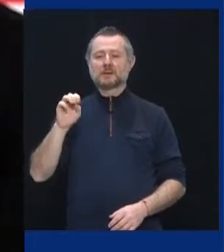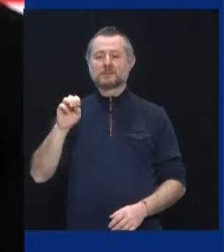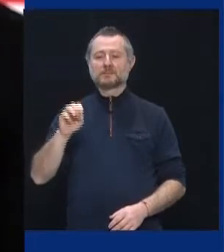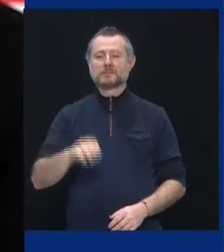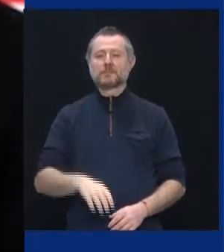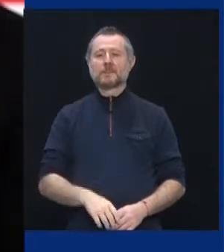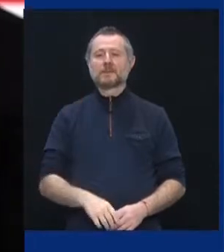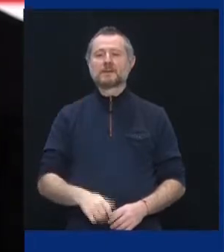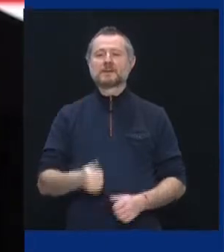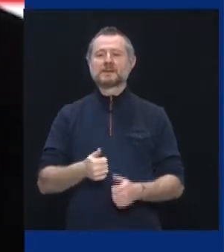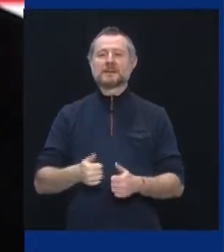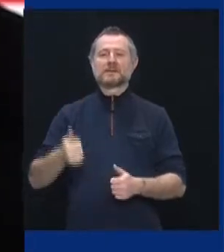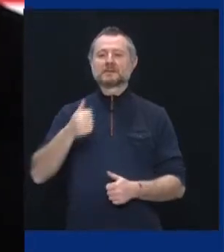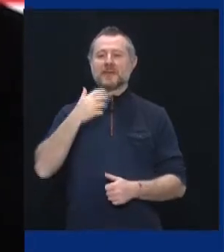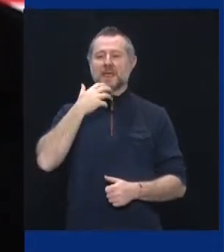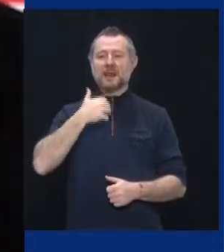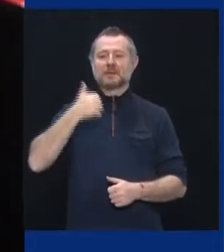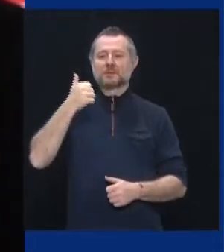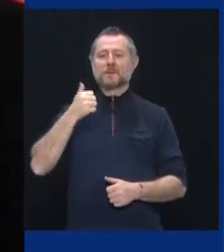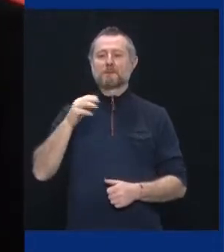Elder Mark Young,